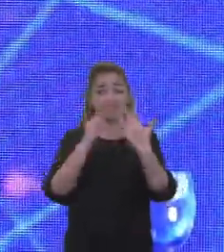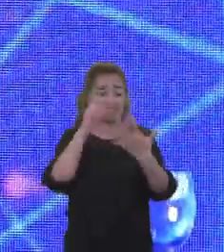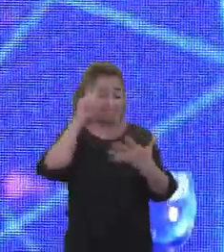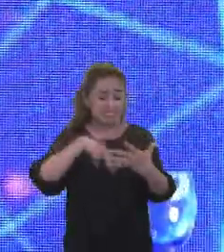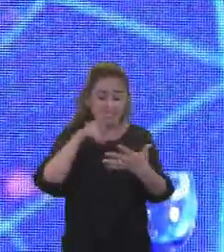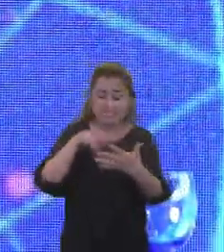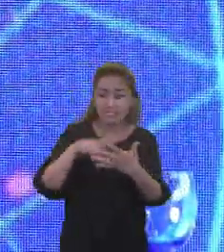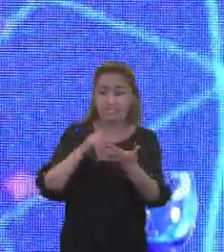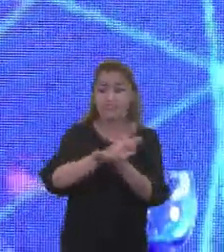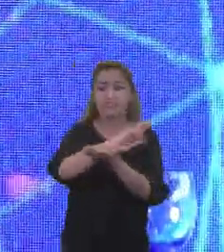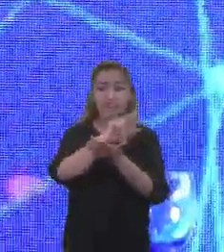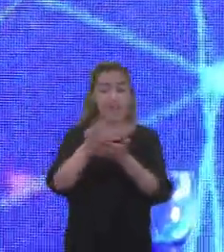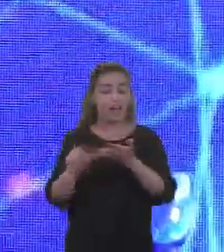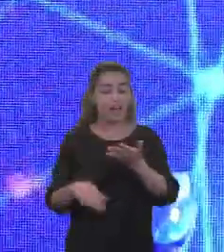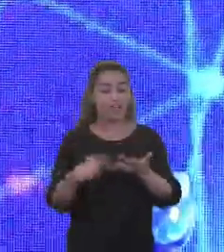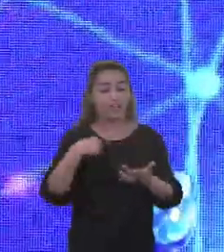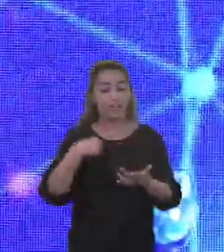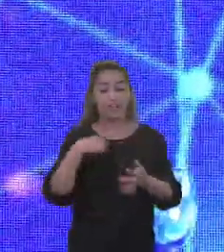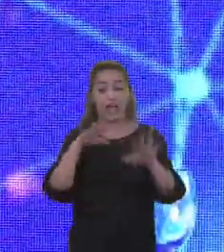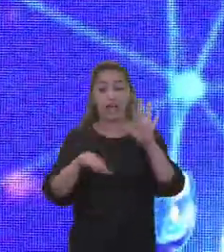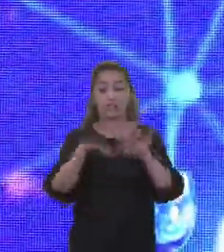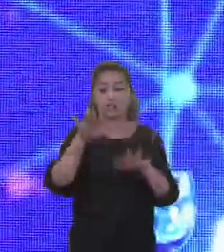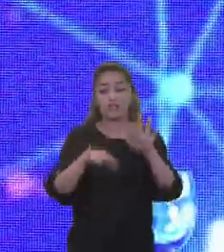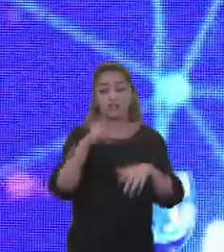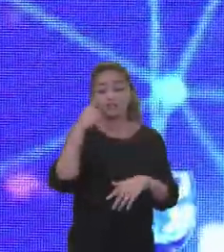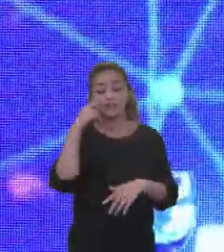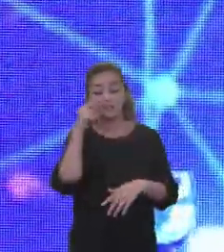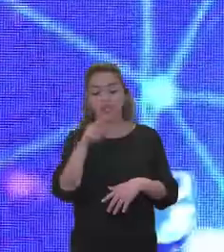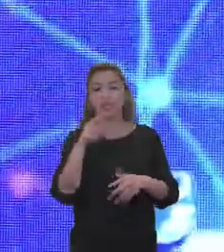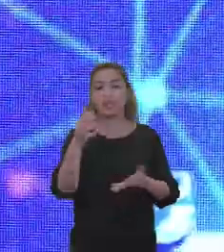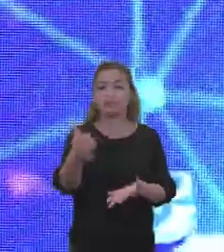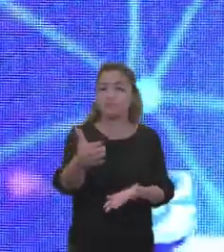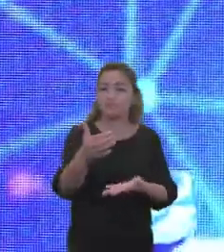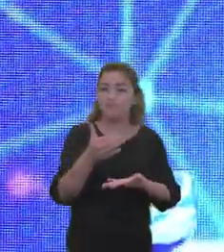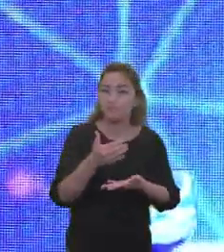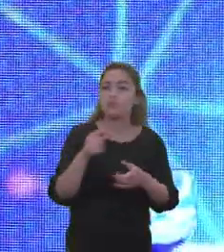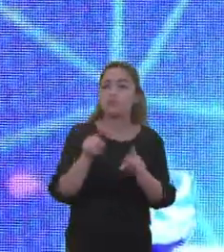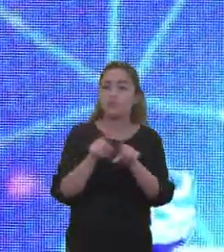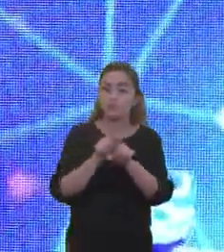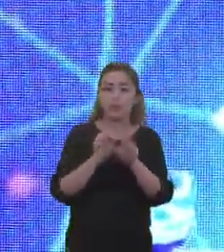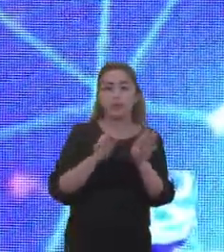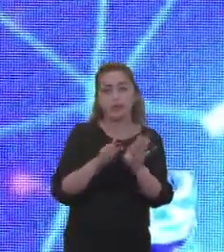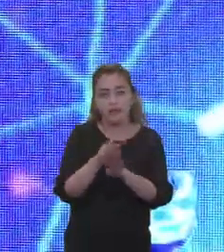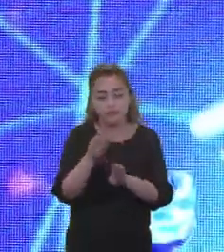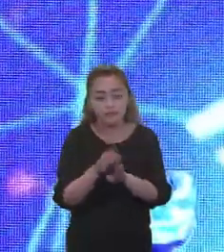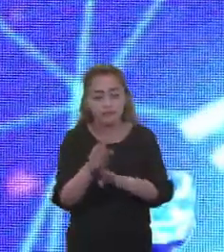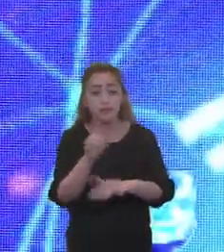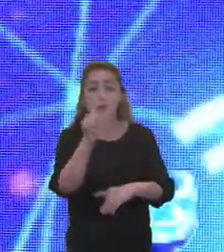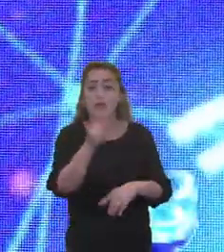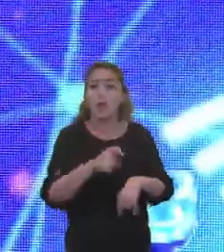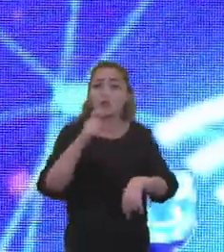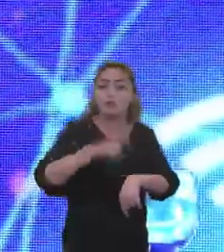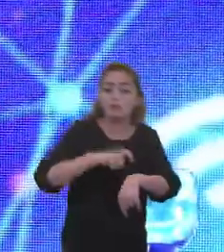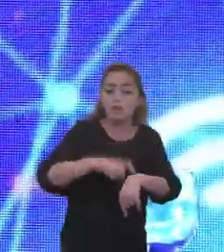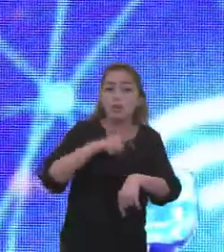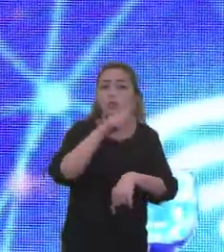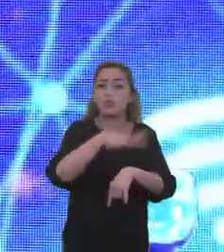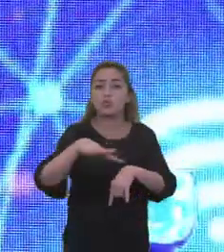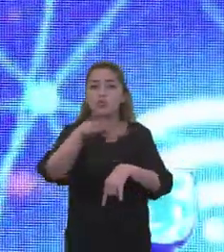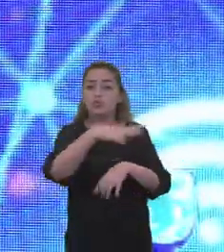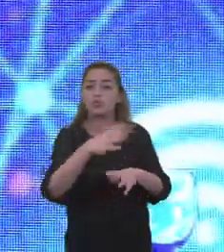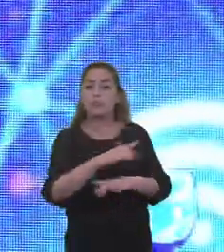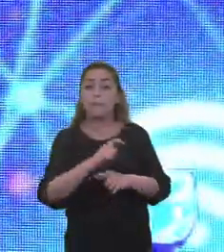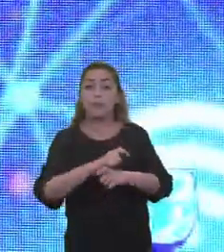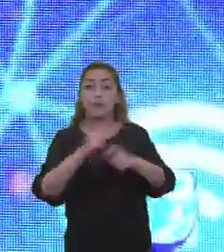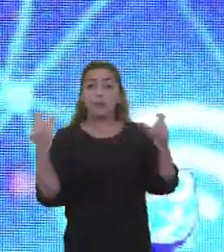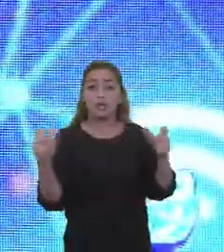in social media, that we, in fact, are having a process of guiding them through so that this